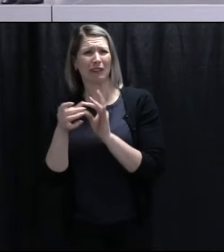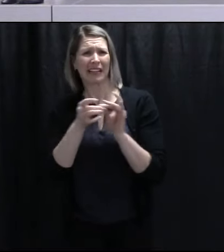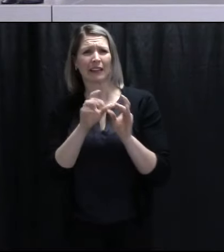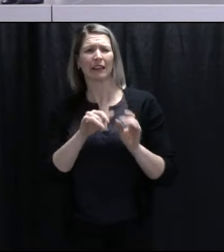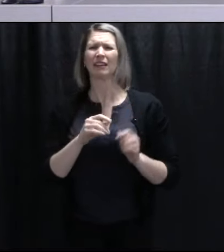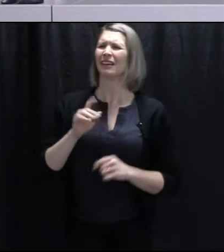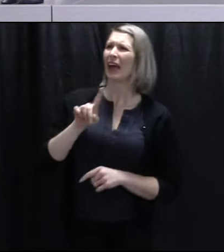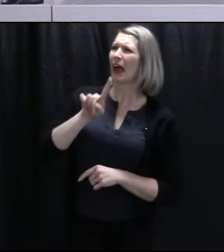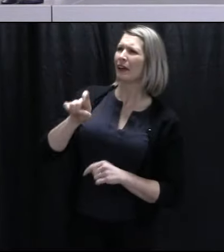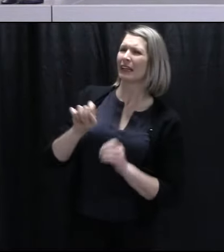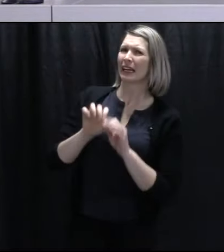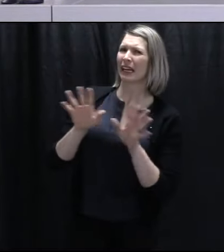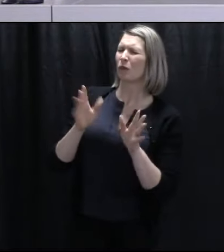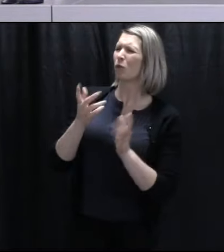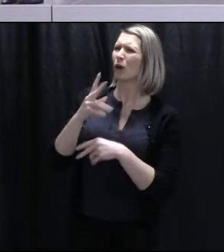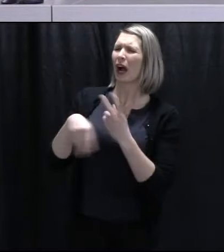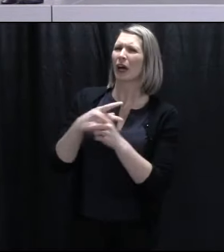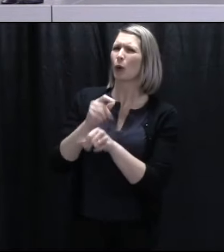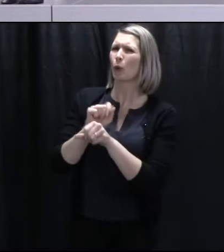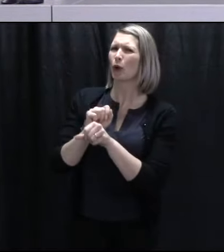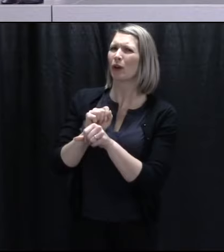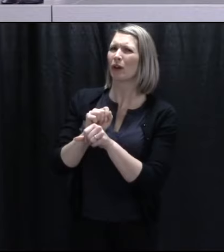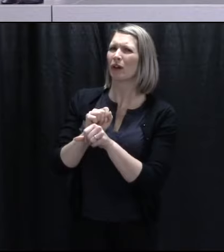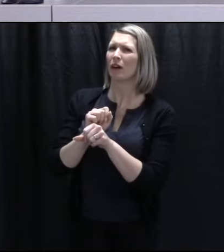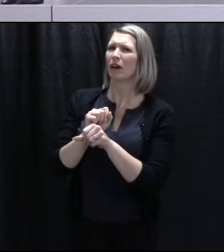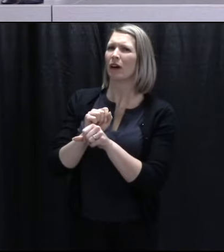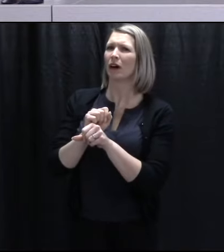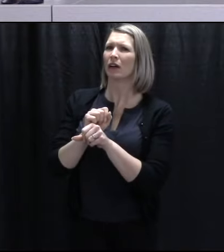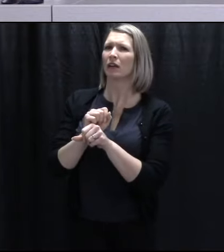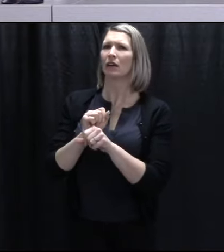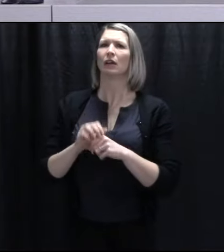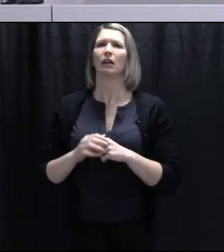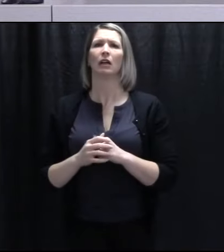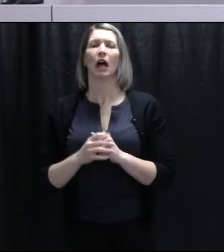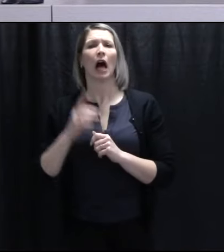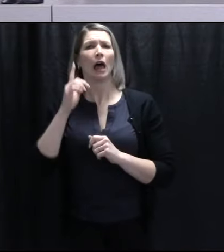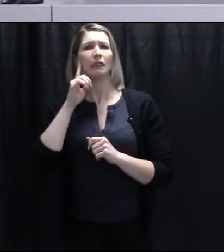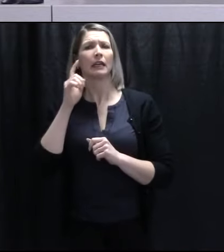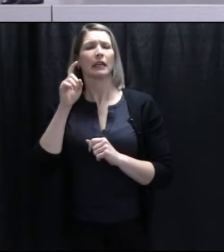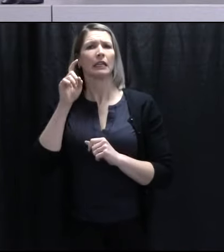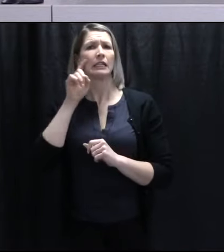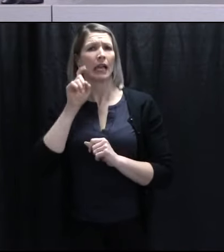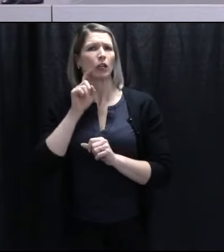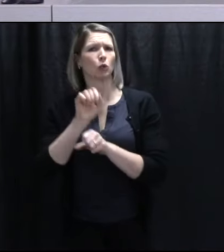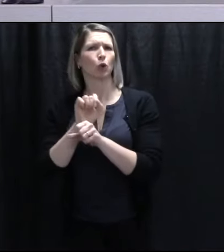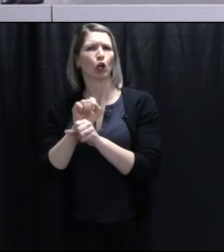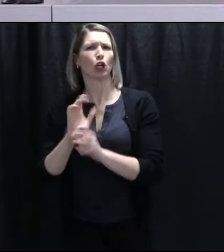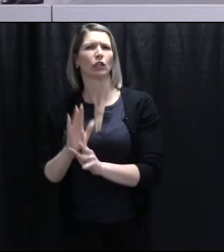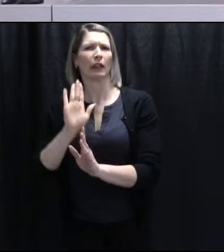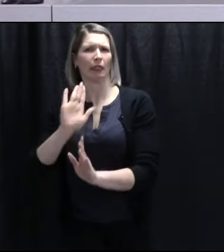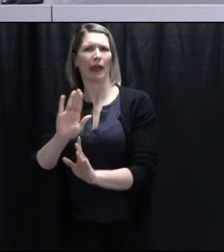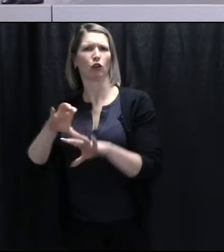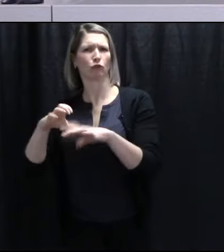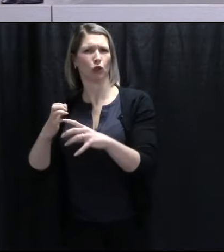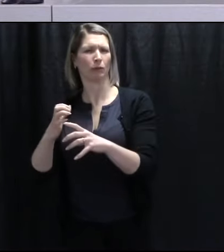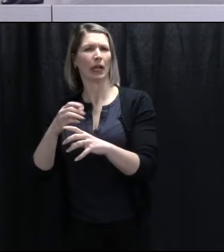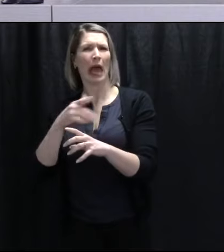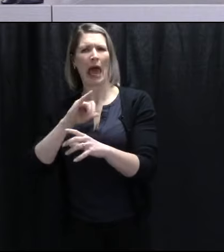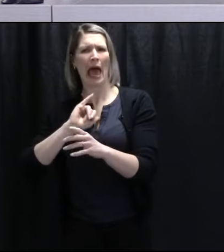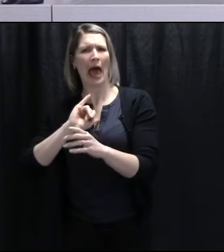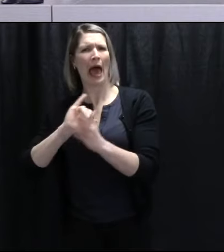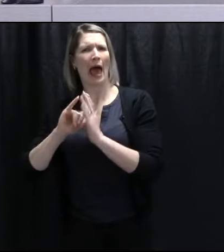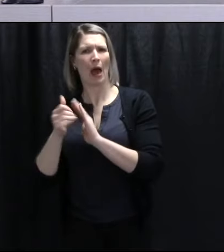So it was about sex workers and support for them. Yeah. The challenge that we have